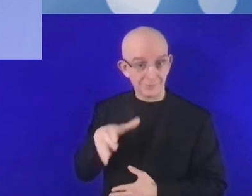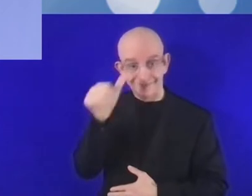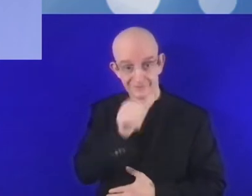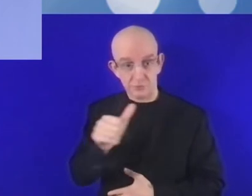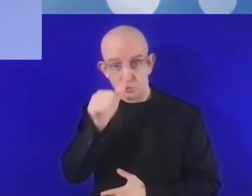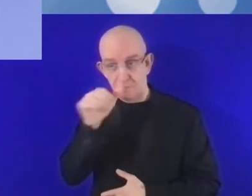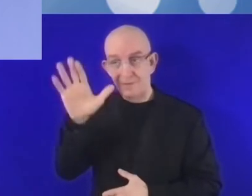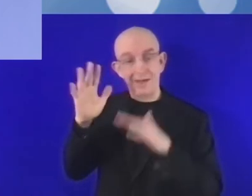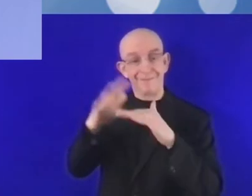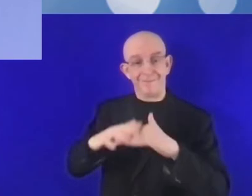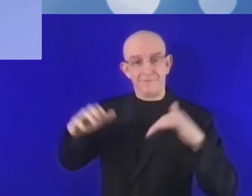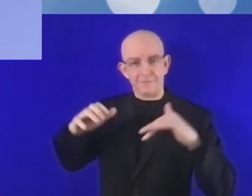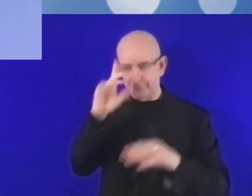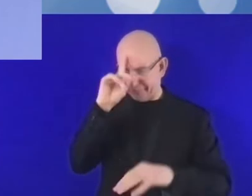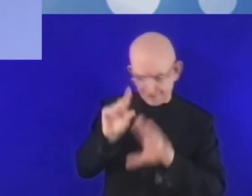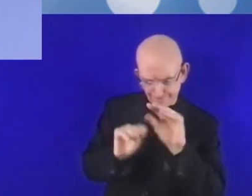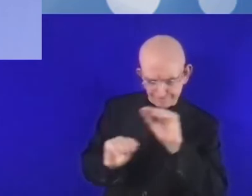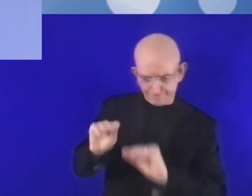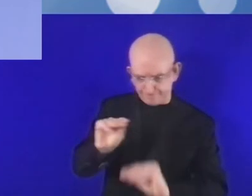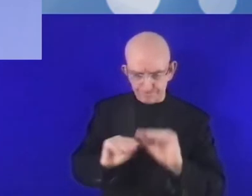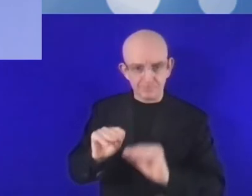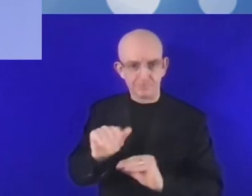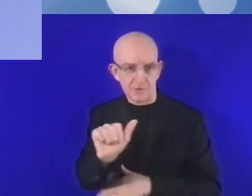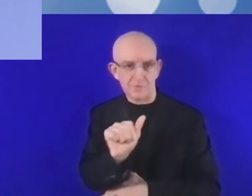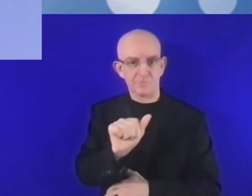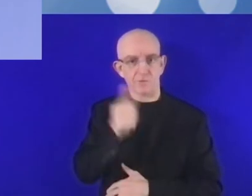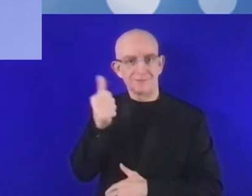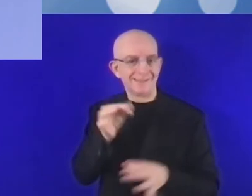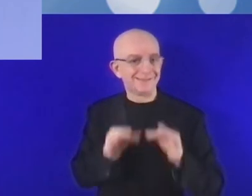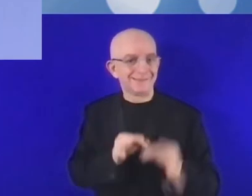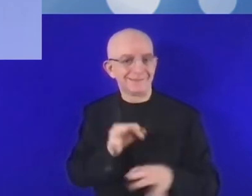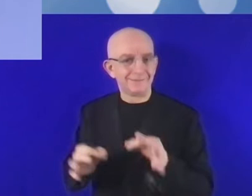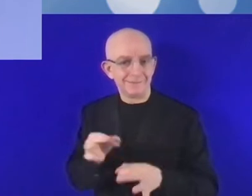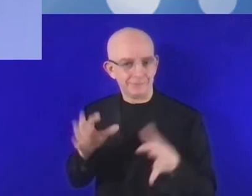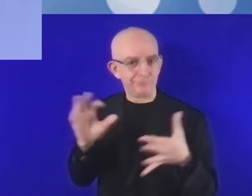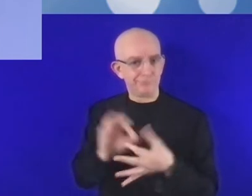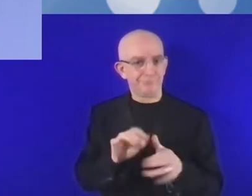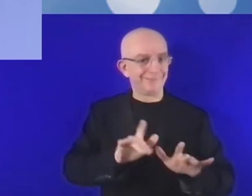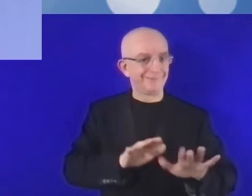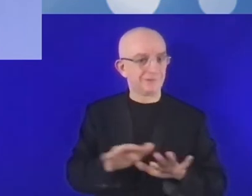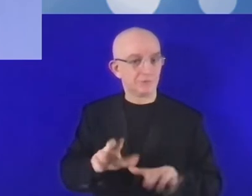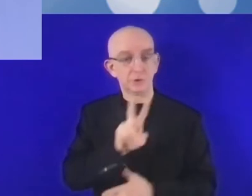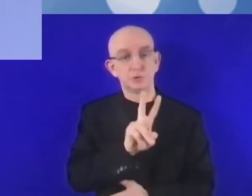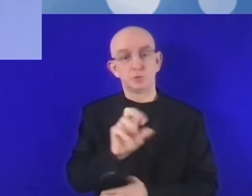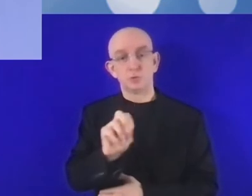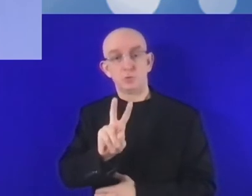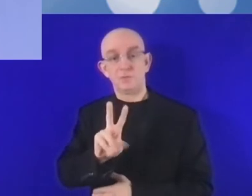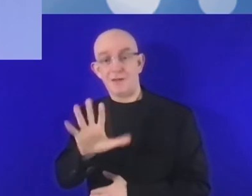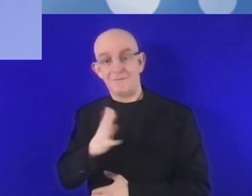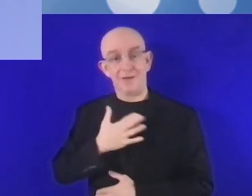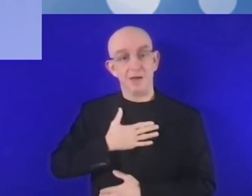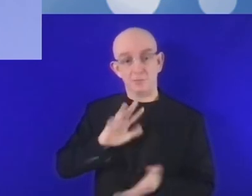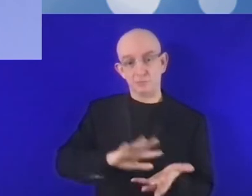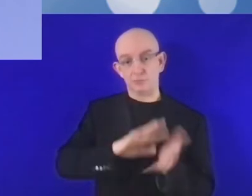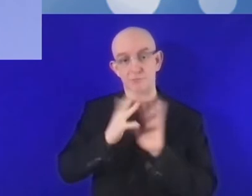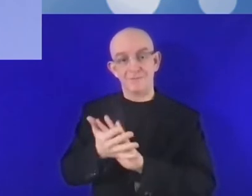strategy the strategy highlighted the need to urgent polled and cooperation action to